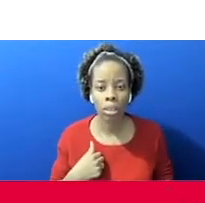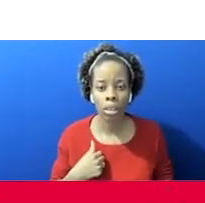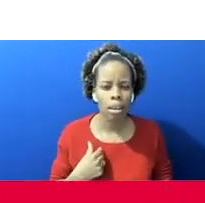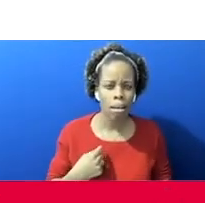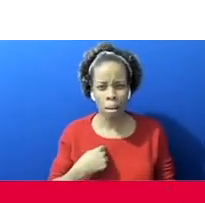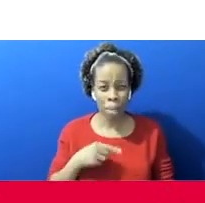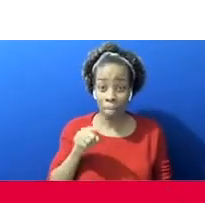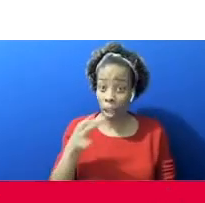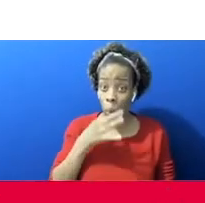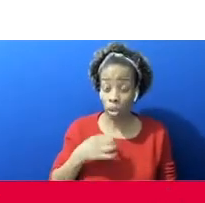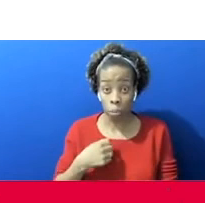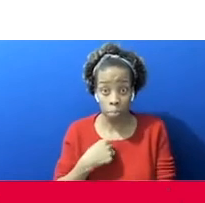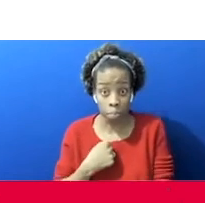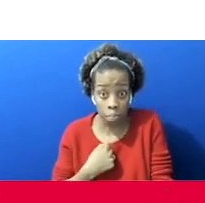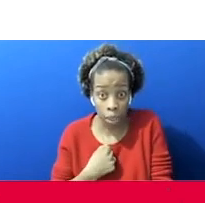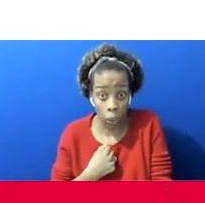that question scares me, I'm not gonna lie.